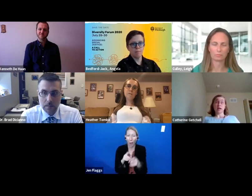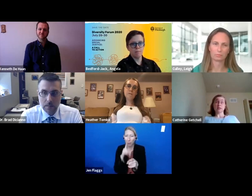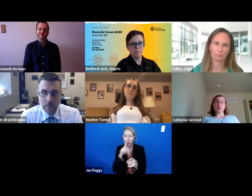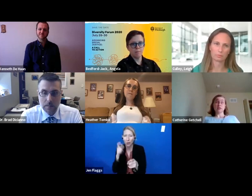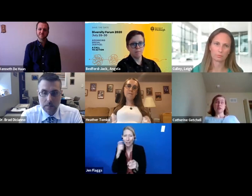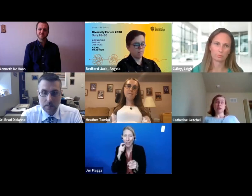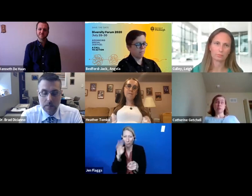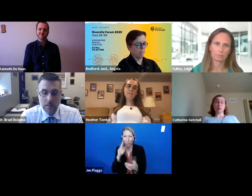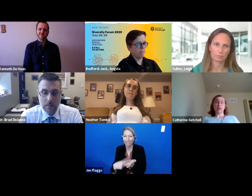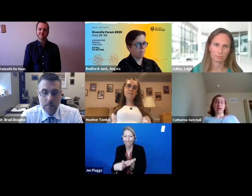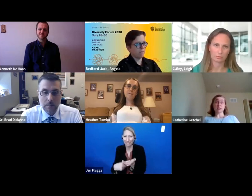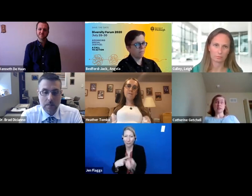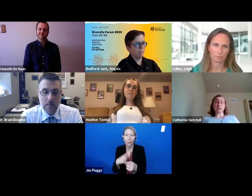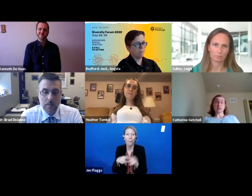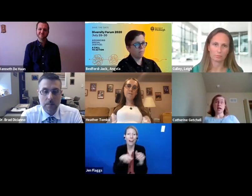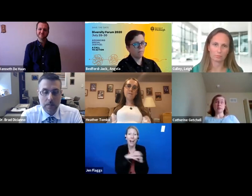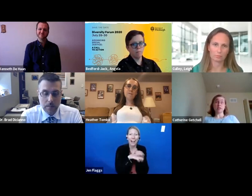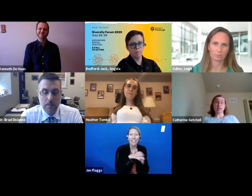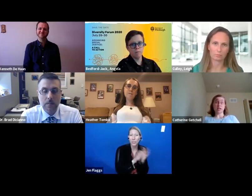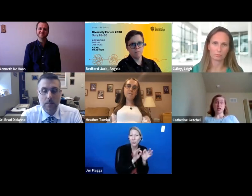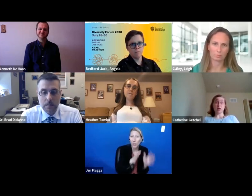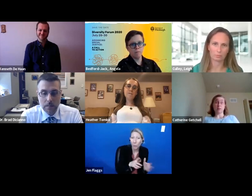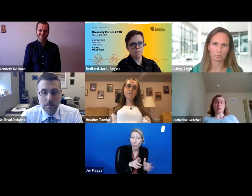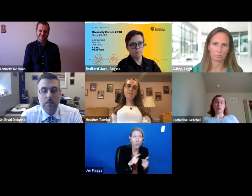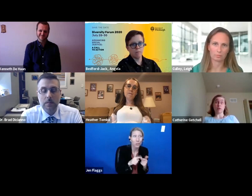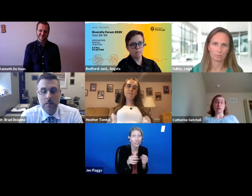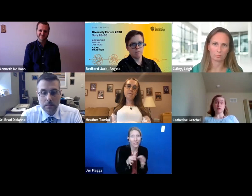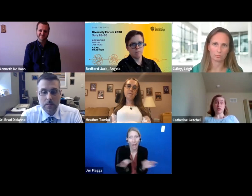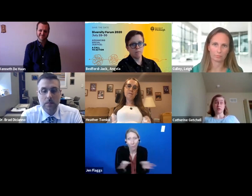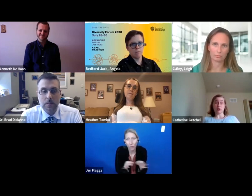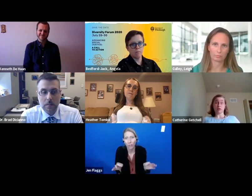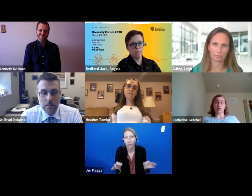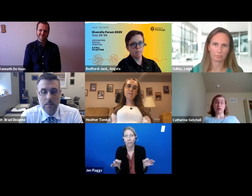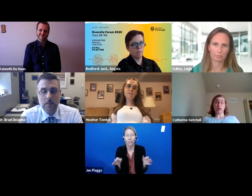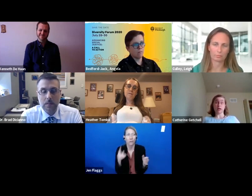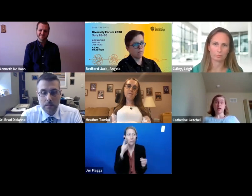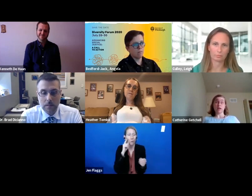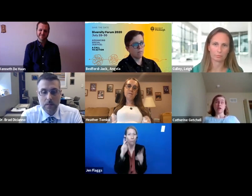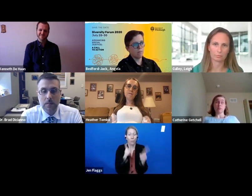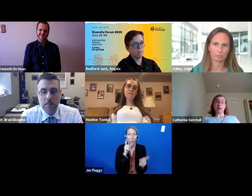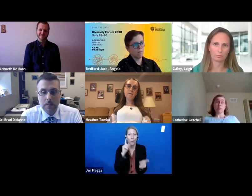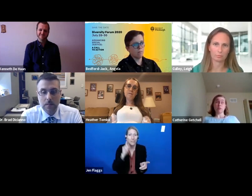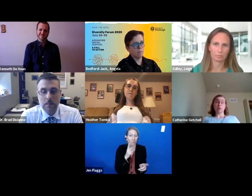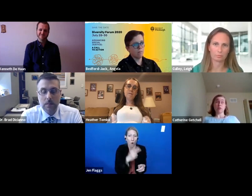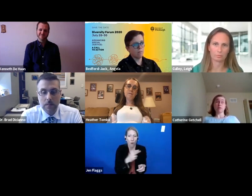but access to interpreting, access to captioning for those who are deaf or hard of hearing,